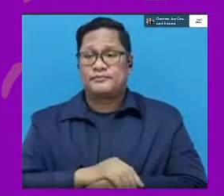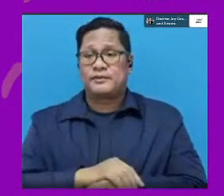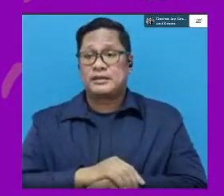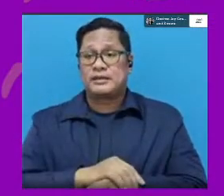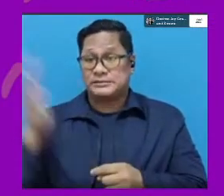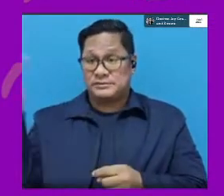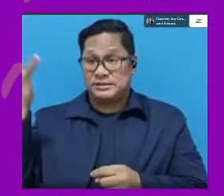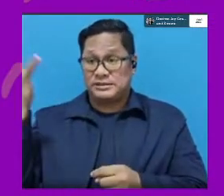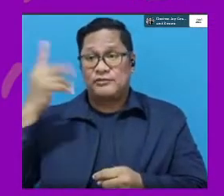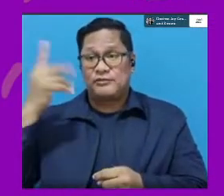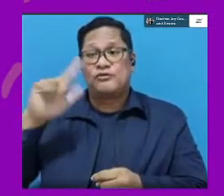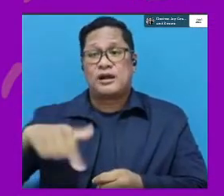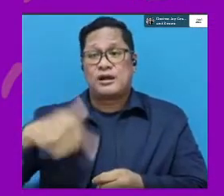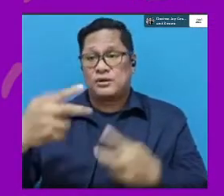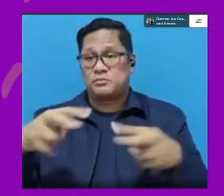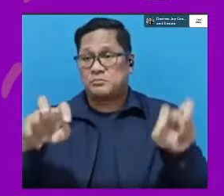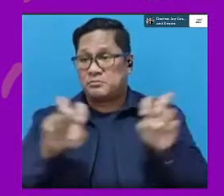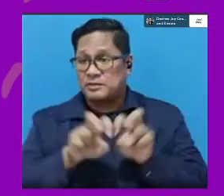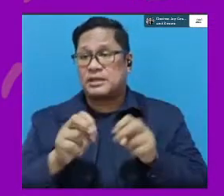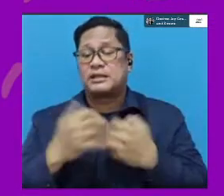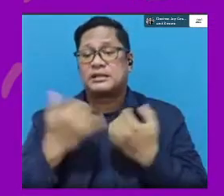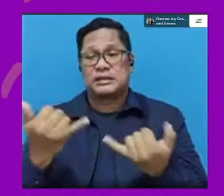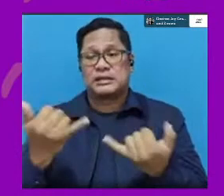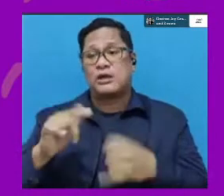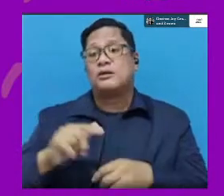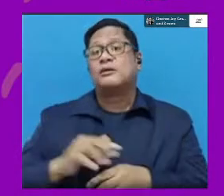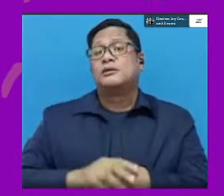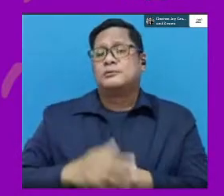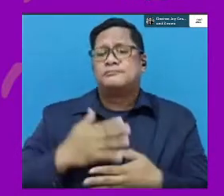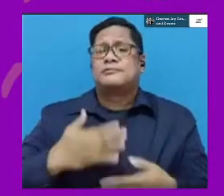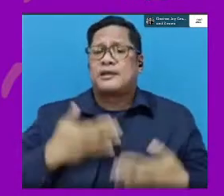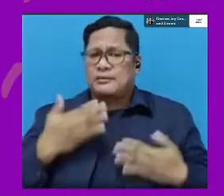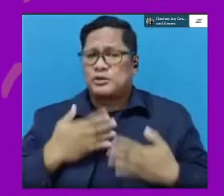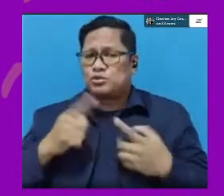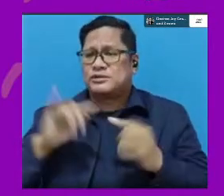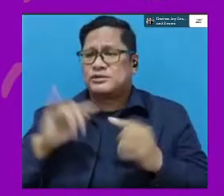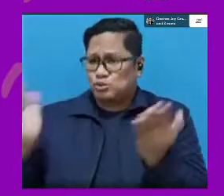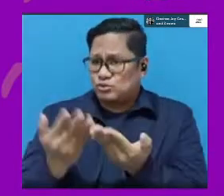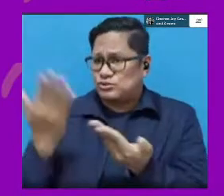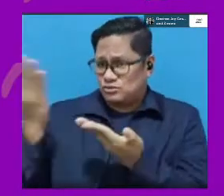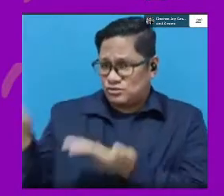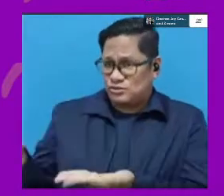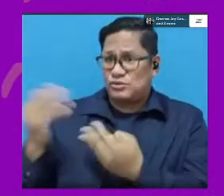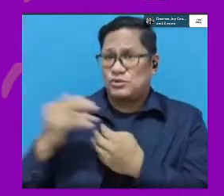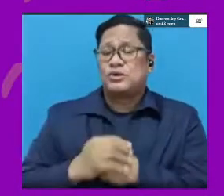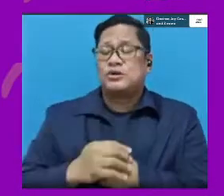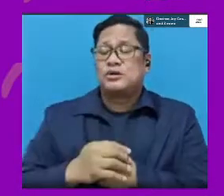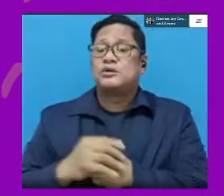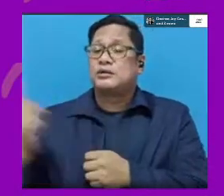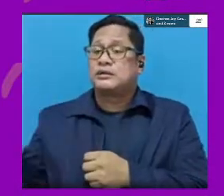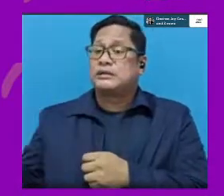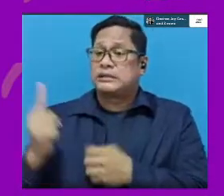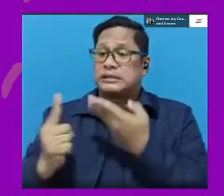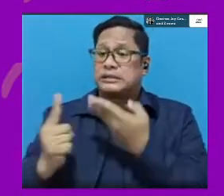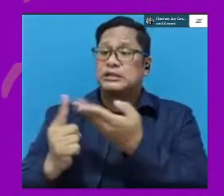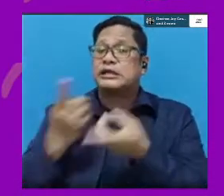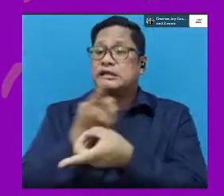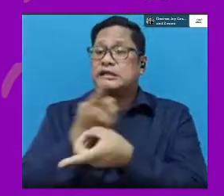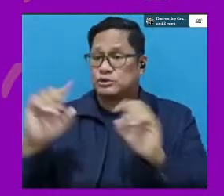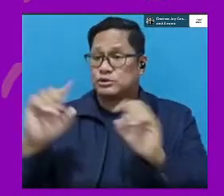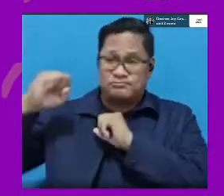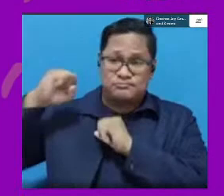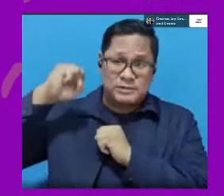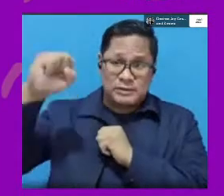for our panel. And I now have the pleasure of introducing to you an esteemed democracy activist, a